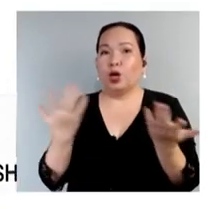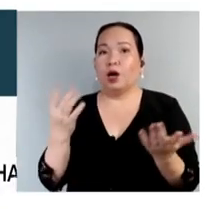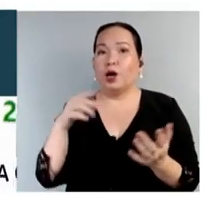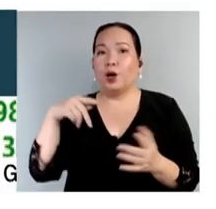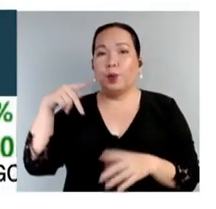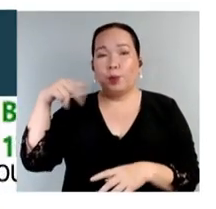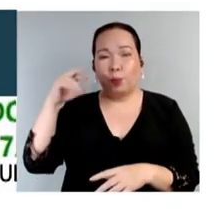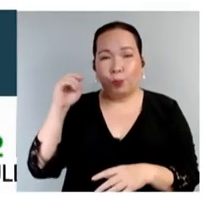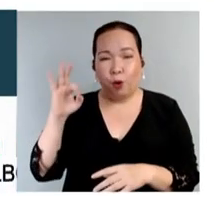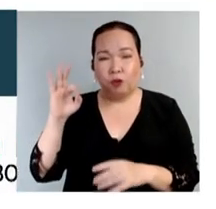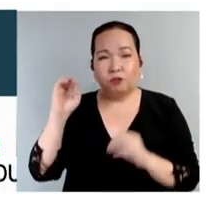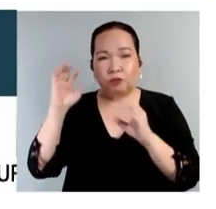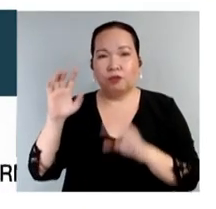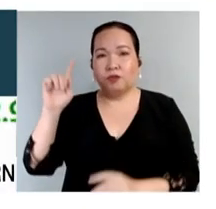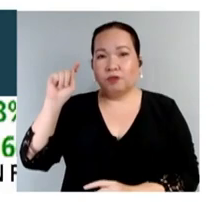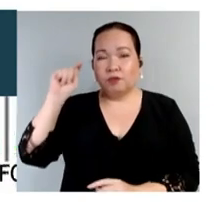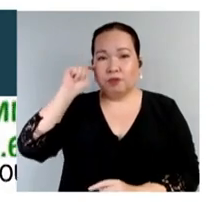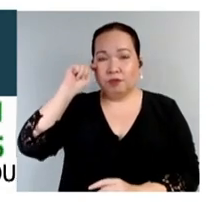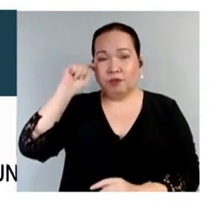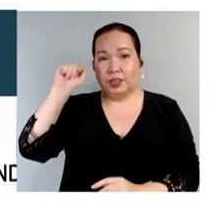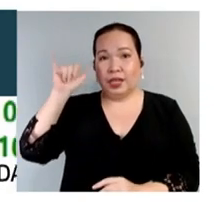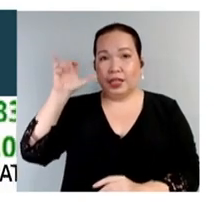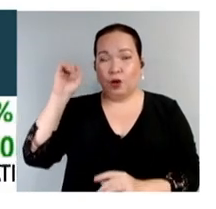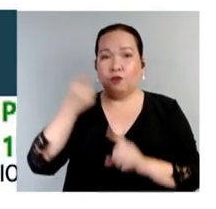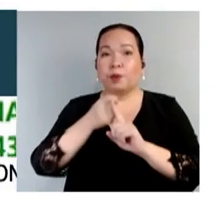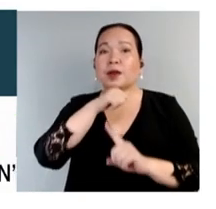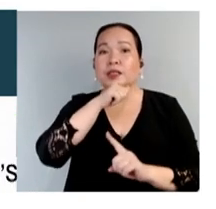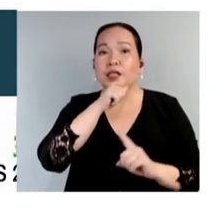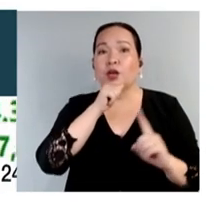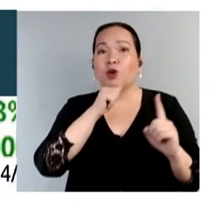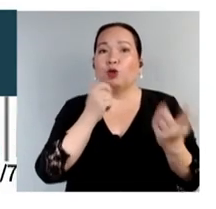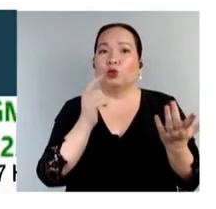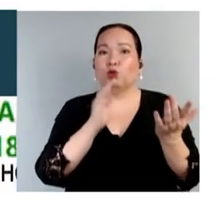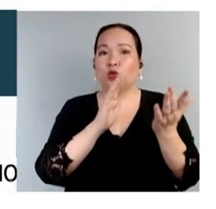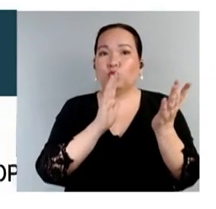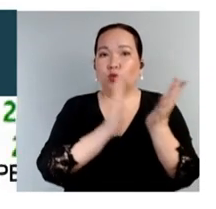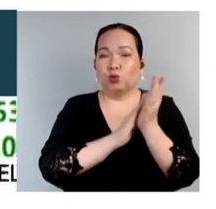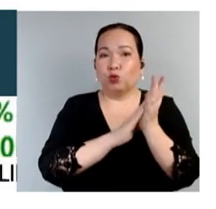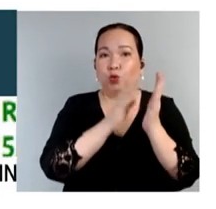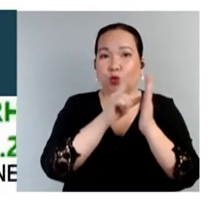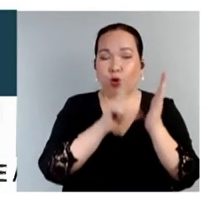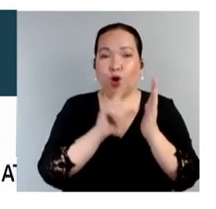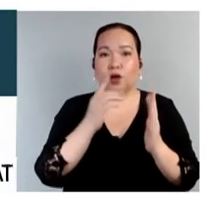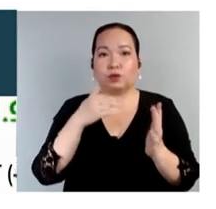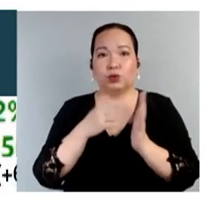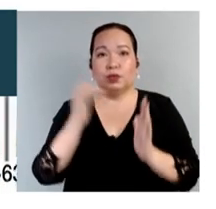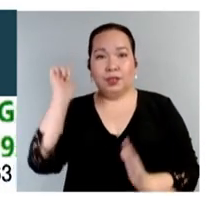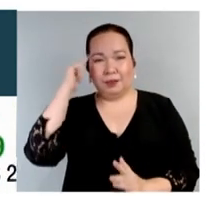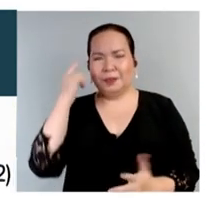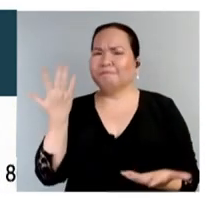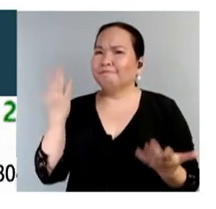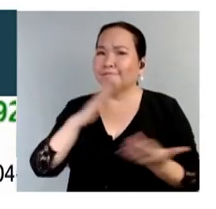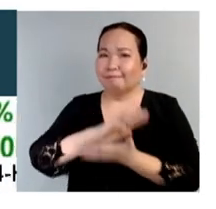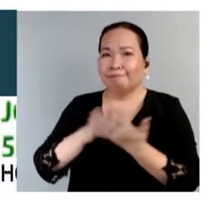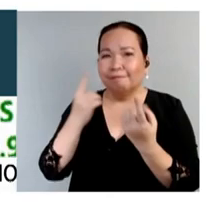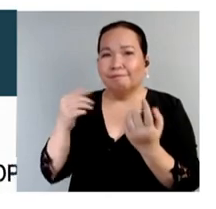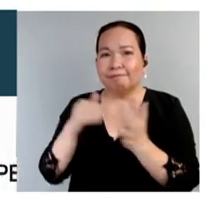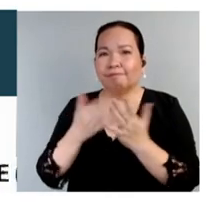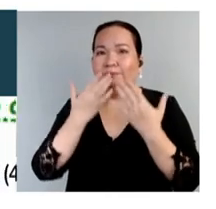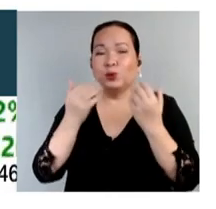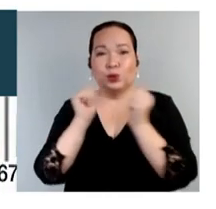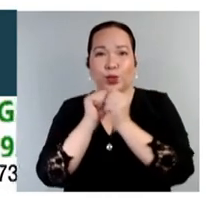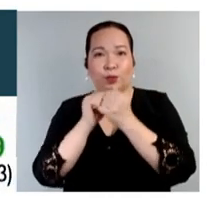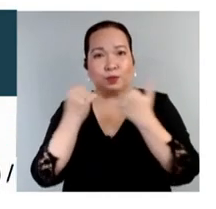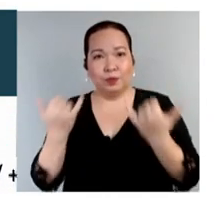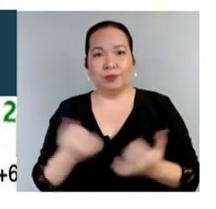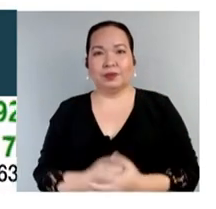the Executive Director of the Local Government Development Foundation. Professor Tayao, nice to see you again. Thanks for joining us today.